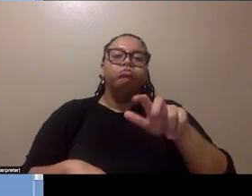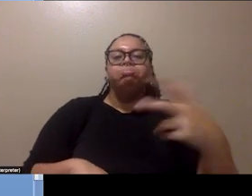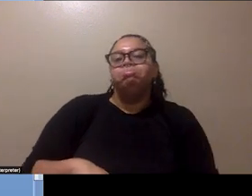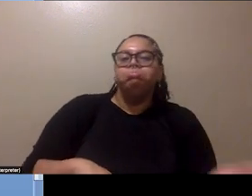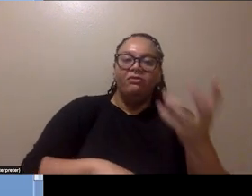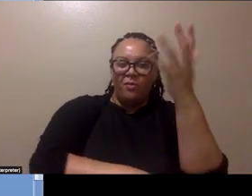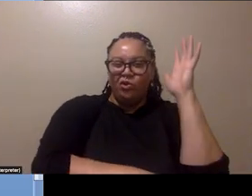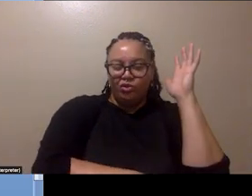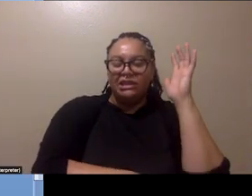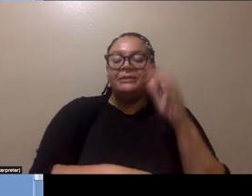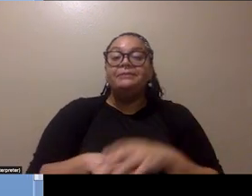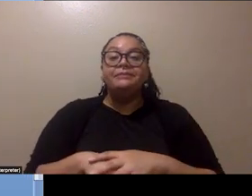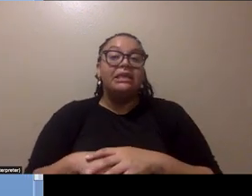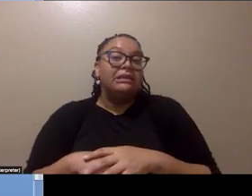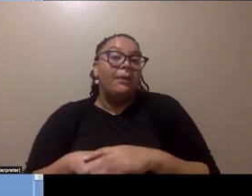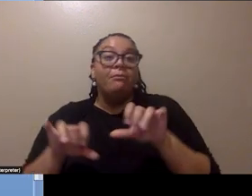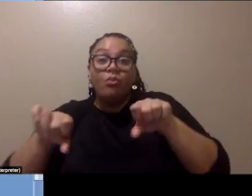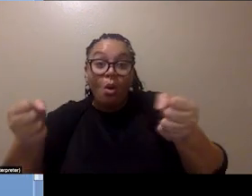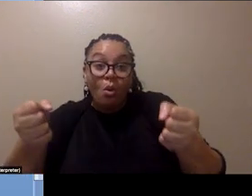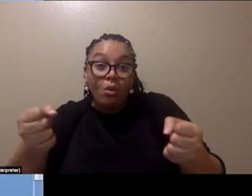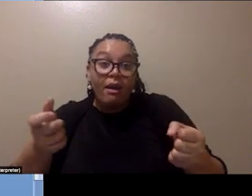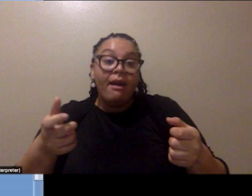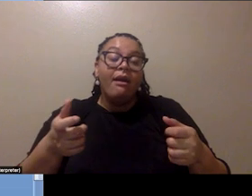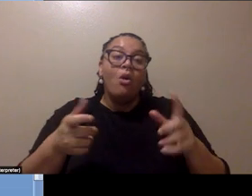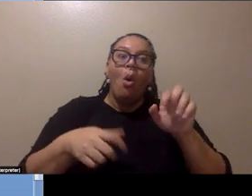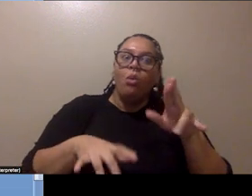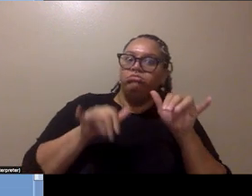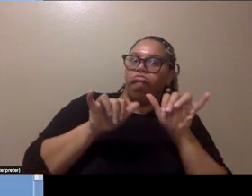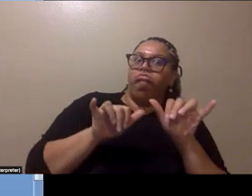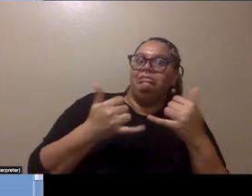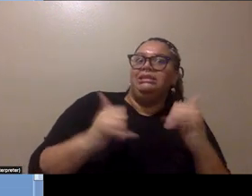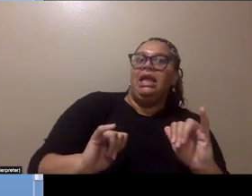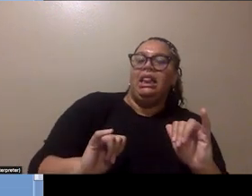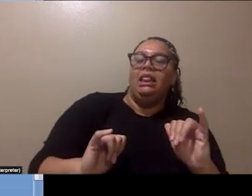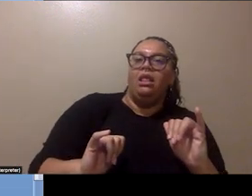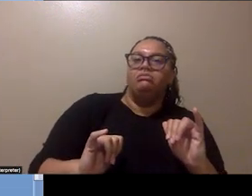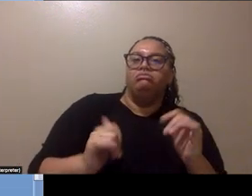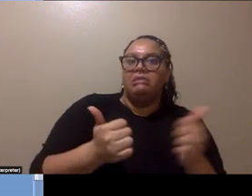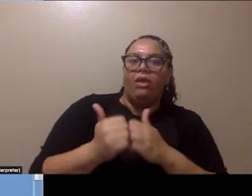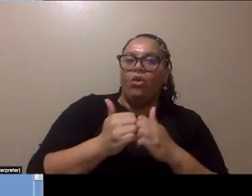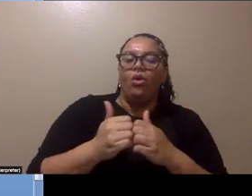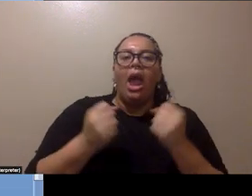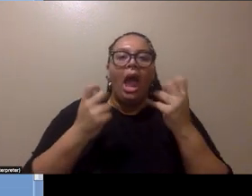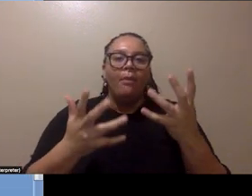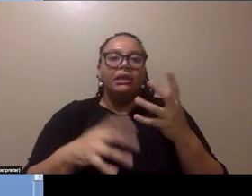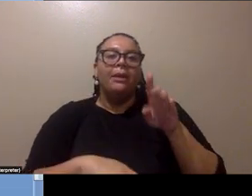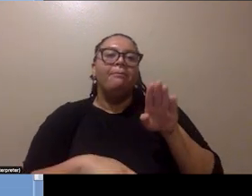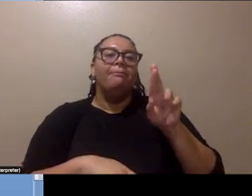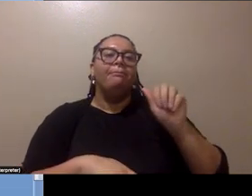how much has fallen off or sloughed off over time? Is it broken or does it remain intact?